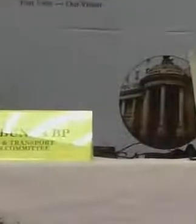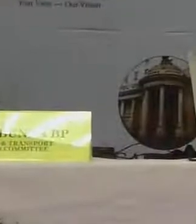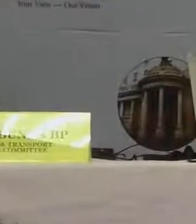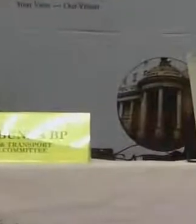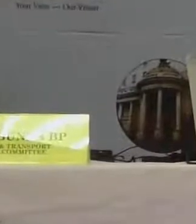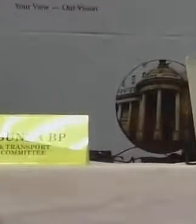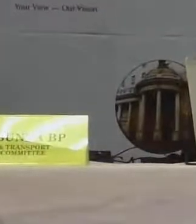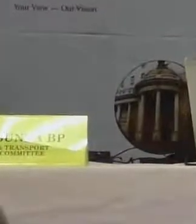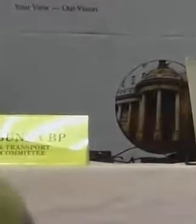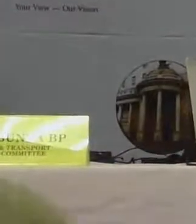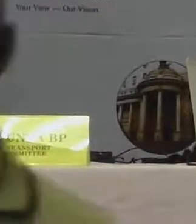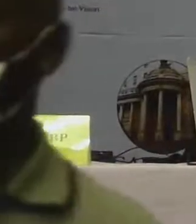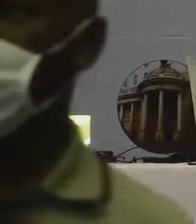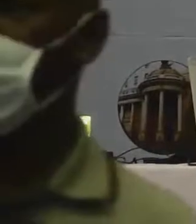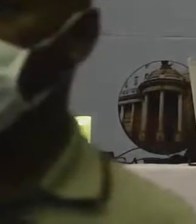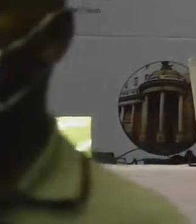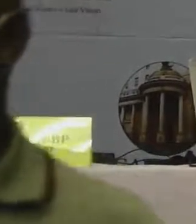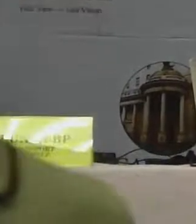you. Okay.